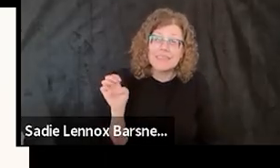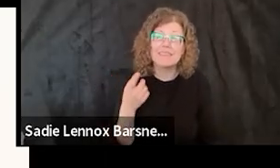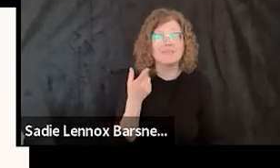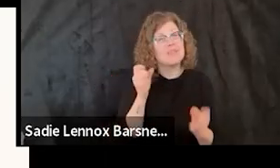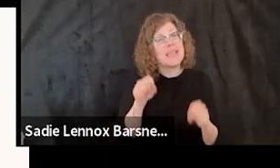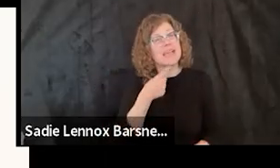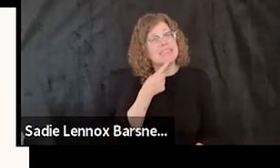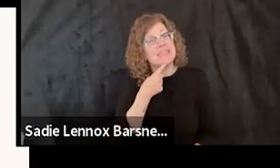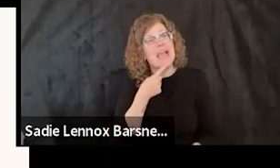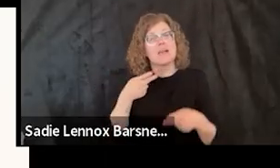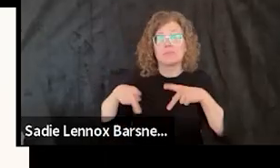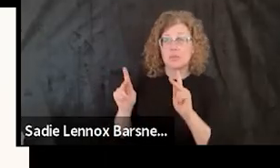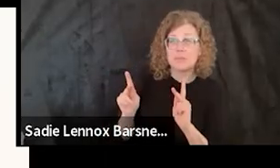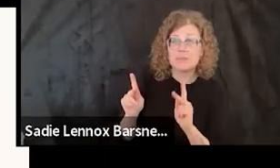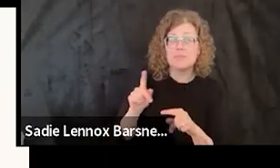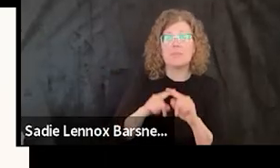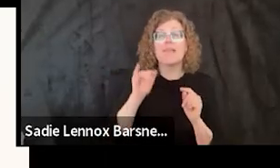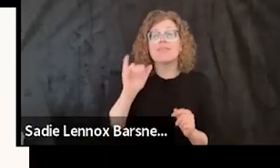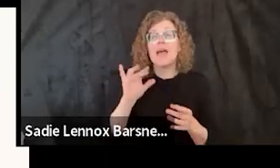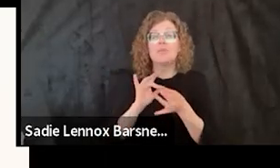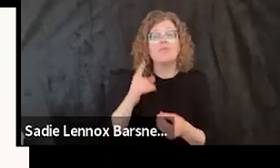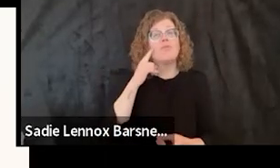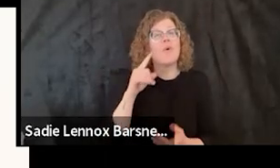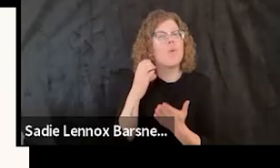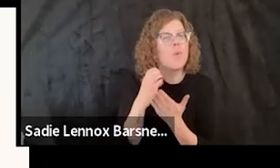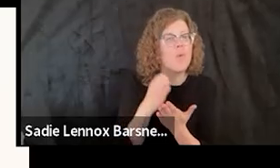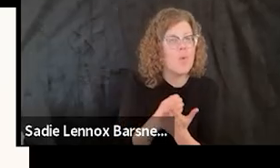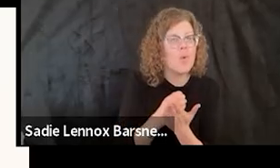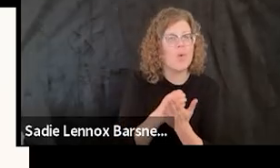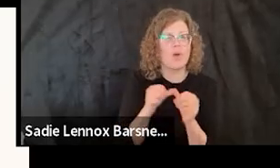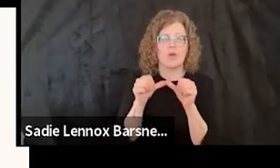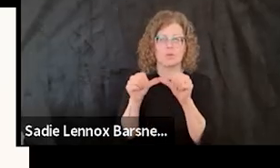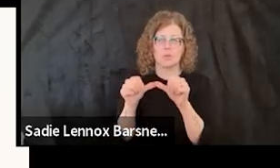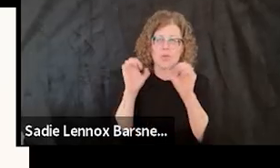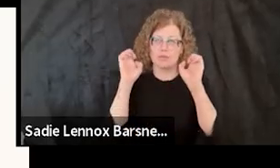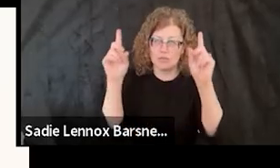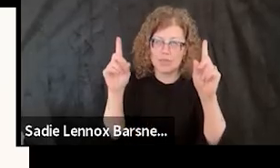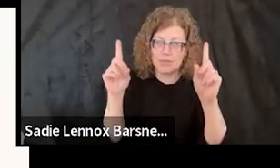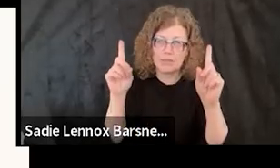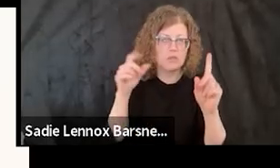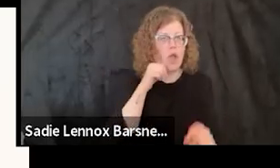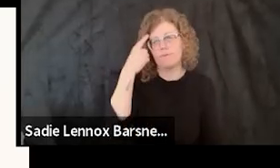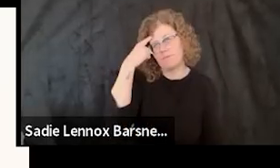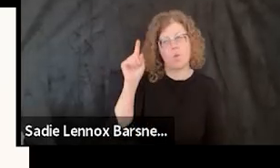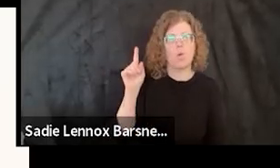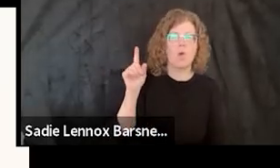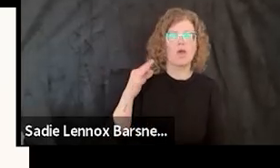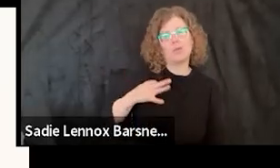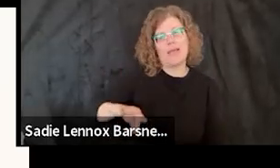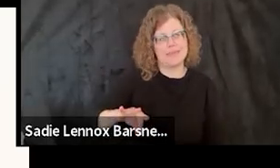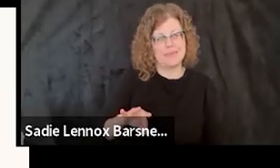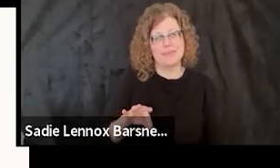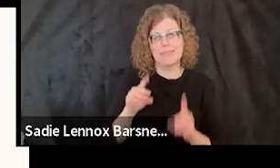to individual courses or continuing educational courses and do not count toward a credit, diploma, or degree